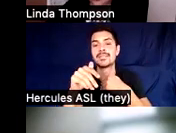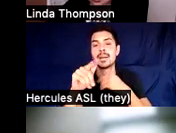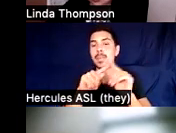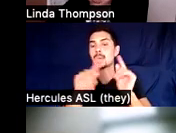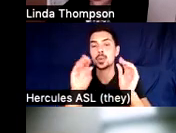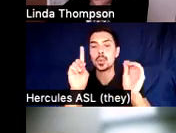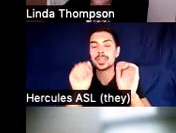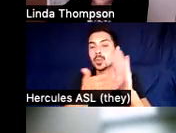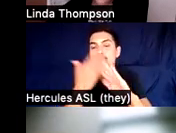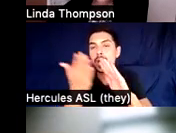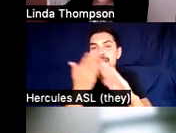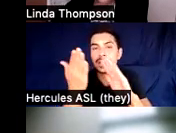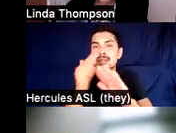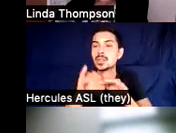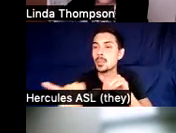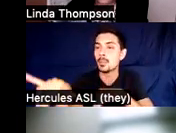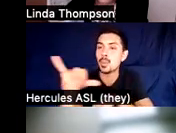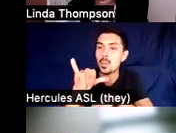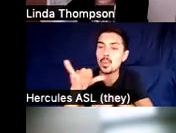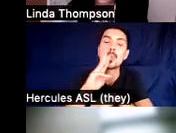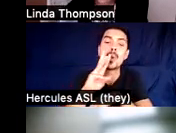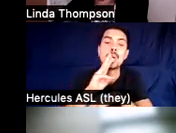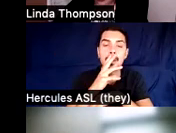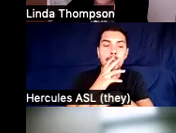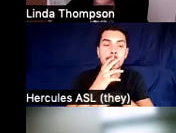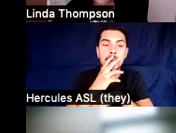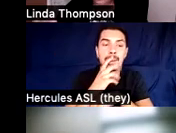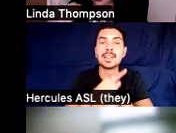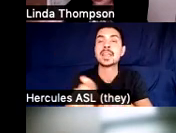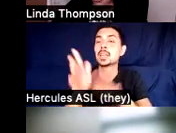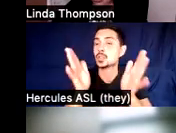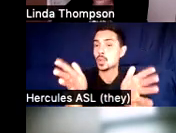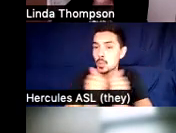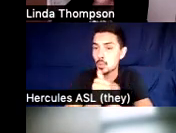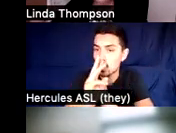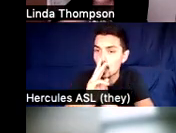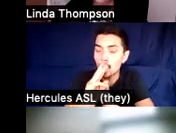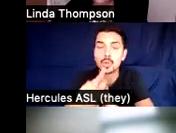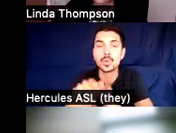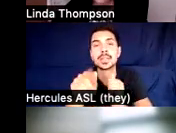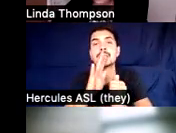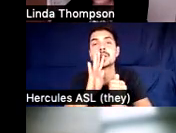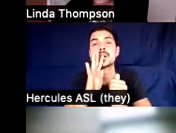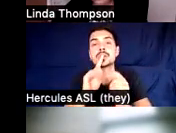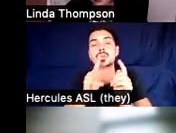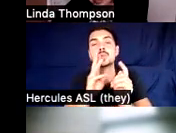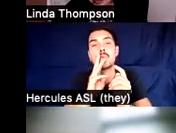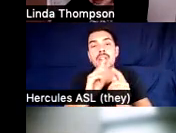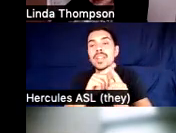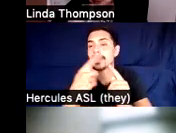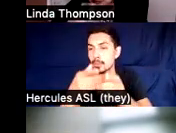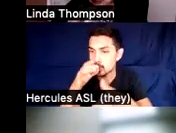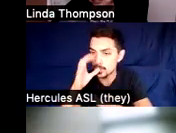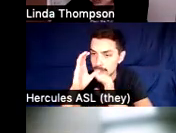to pour the water. So they talk to the water. You can talk to the water and then drink it and thank